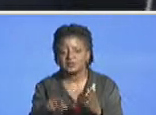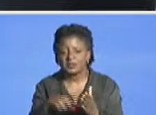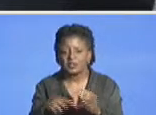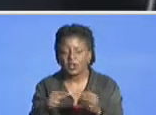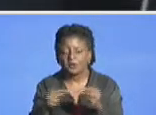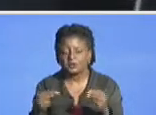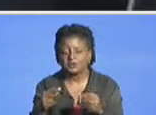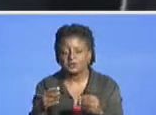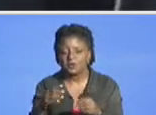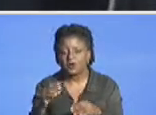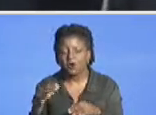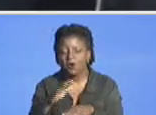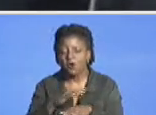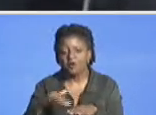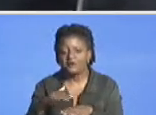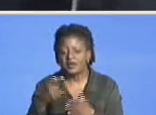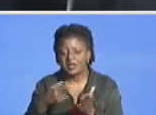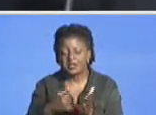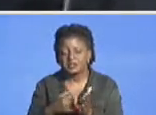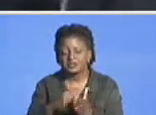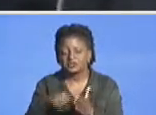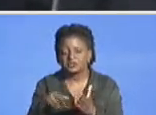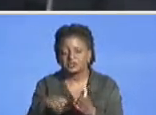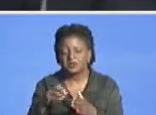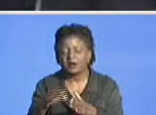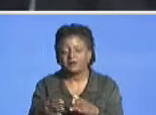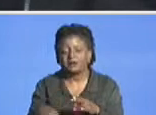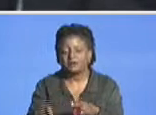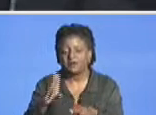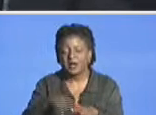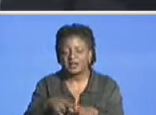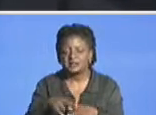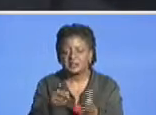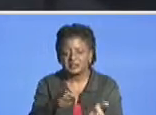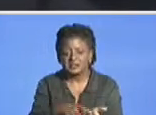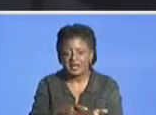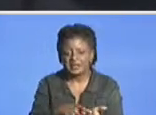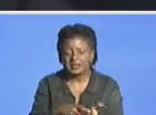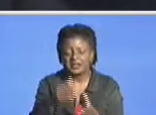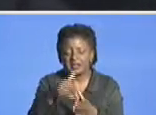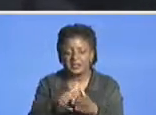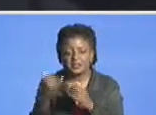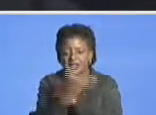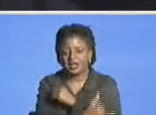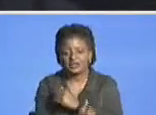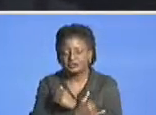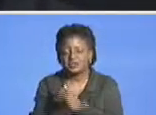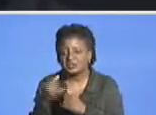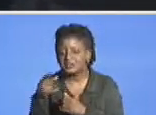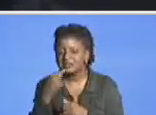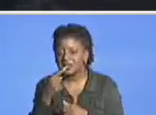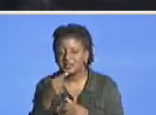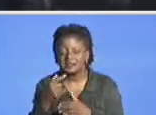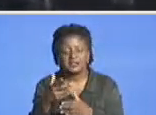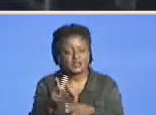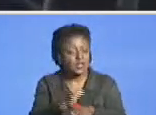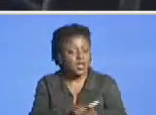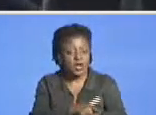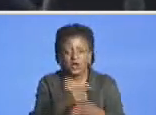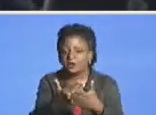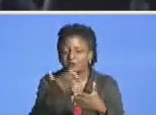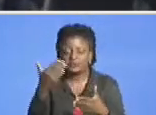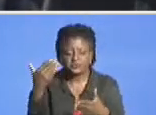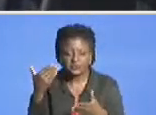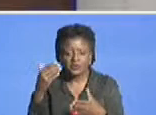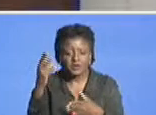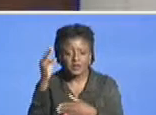the country, which he says long preceded the Minnis administration. Ramming delivering his budget contribution this morning, declaring